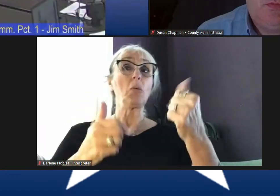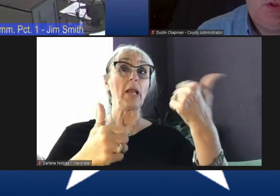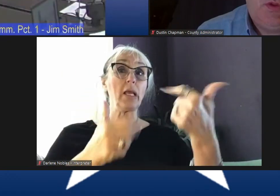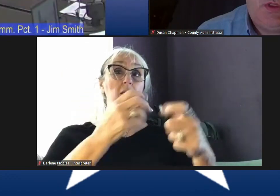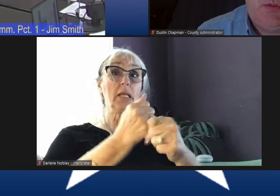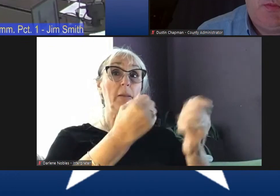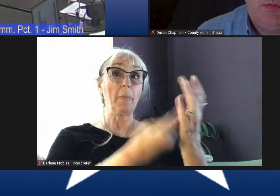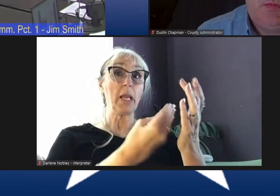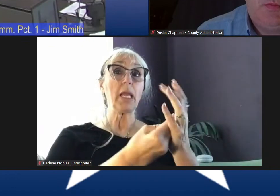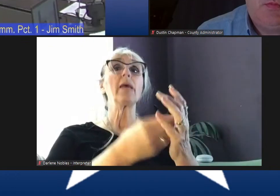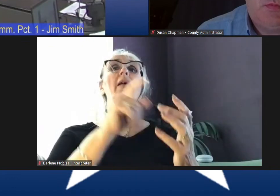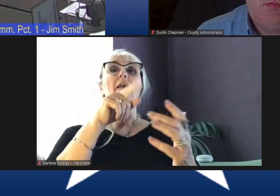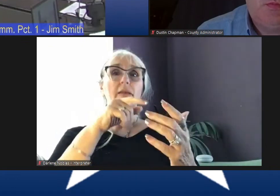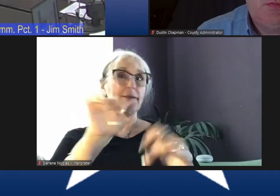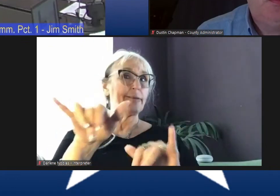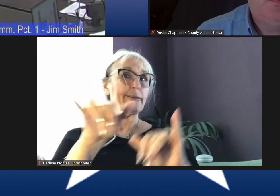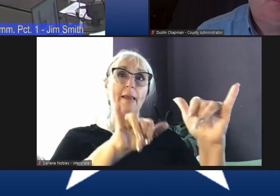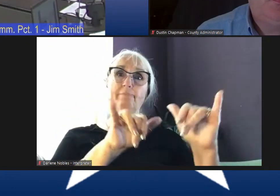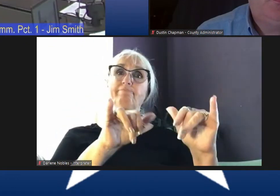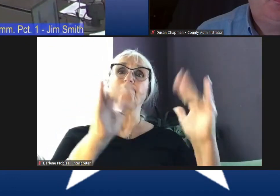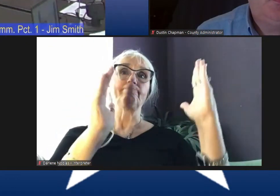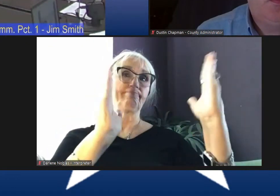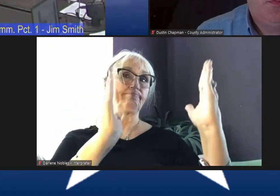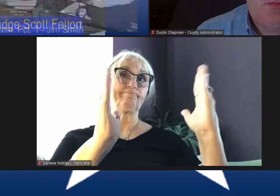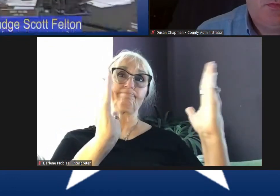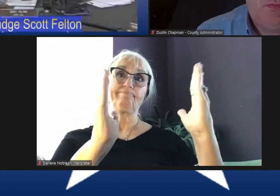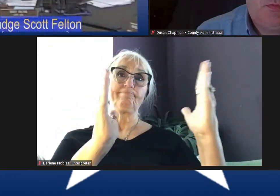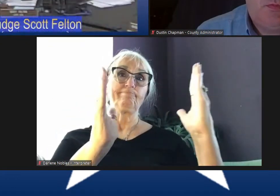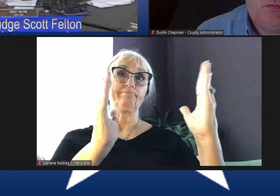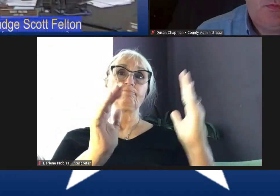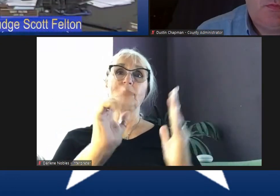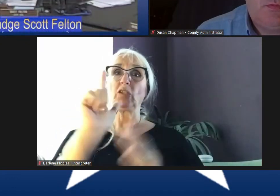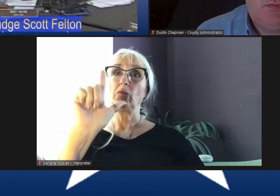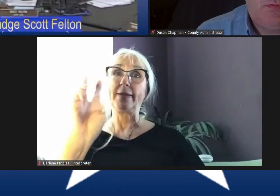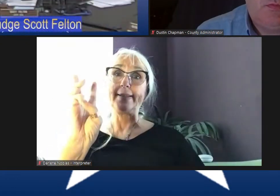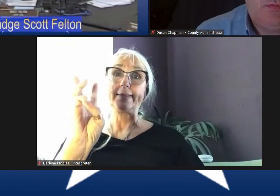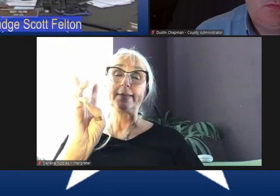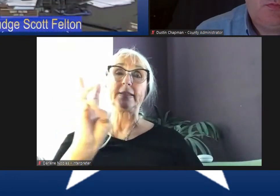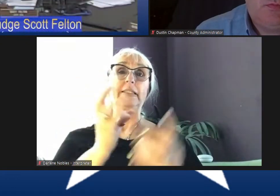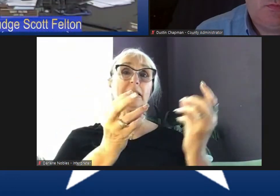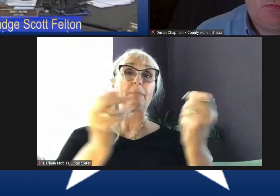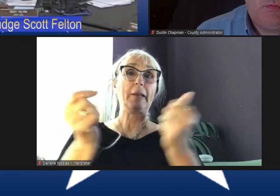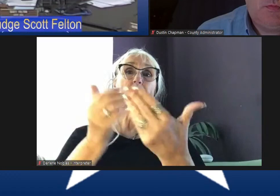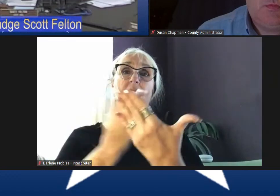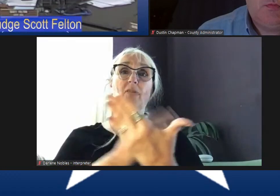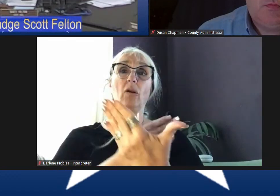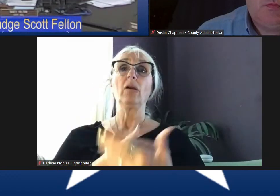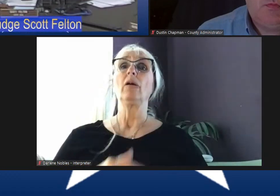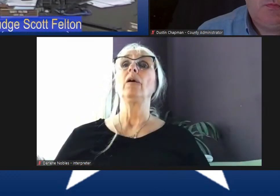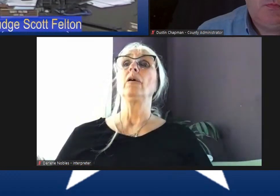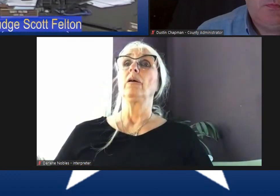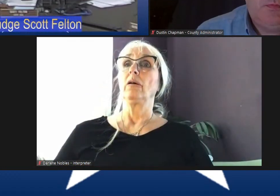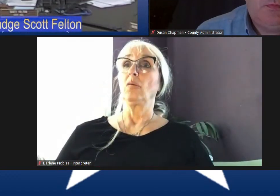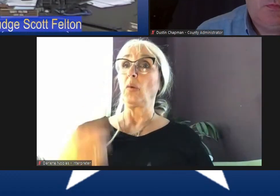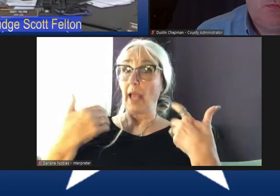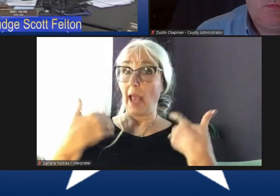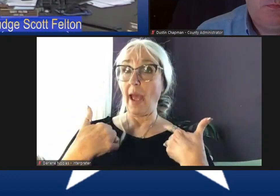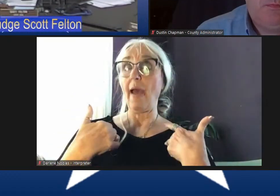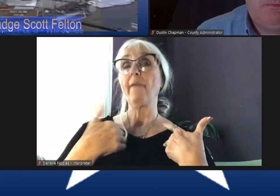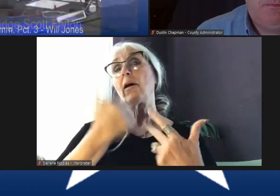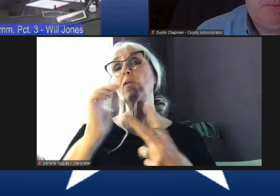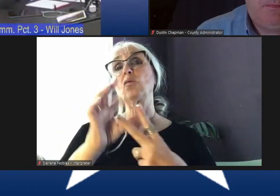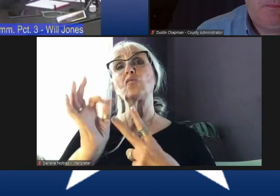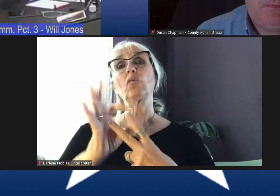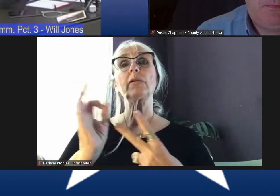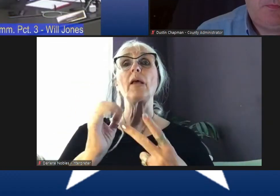we've granted to Right, someone. and that's, our subrecipient agreement's gonna have to be. And we'll have recourse, correct, Mike? I